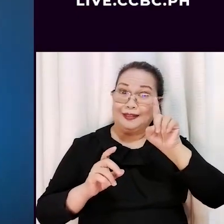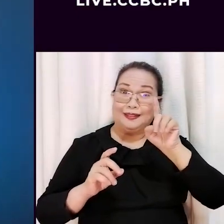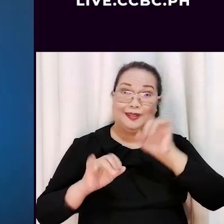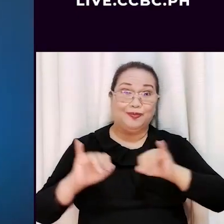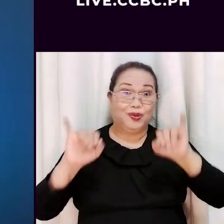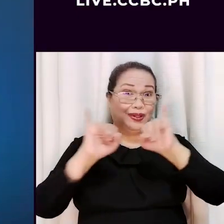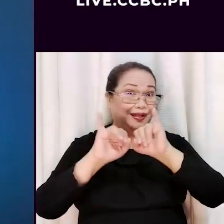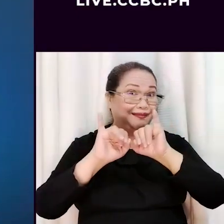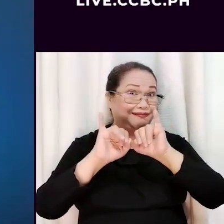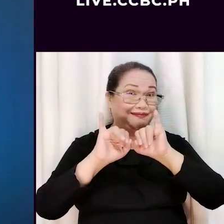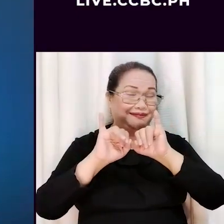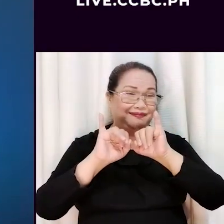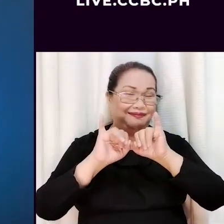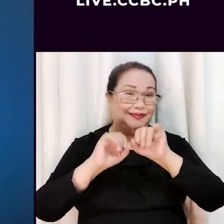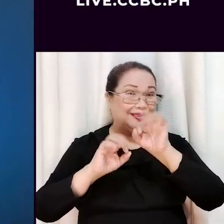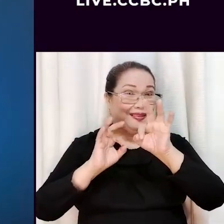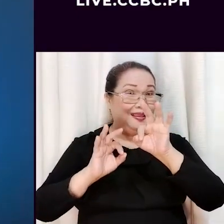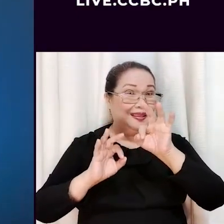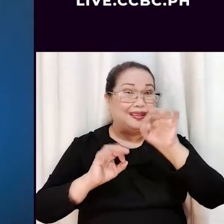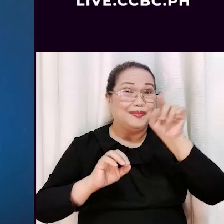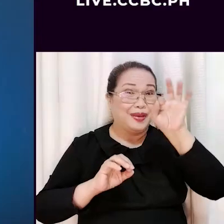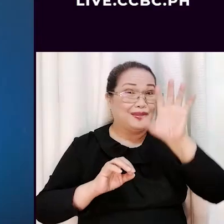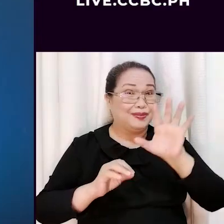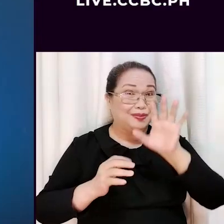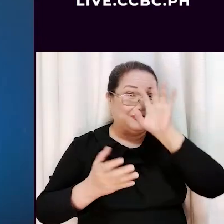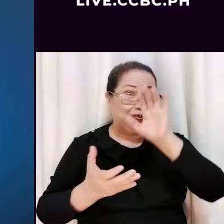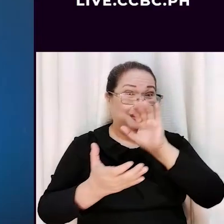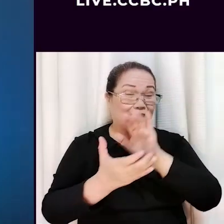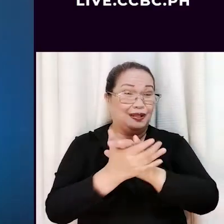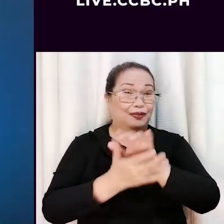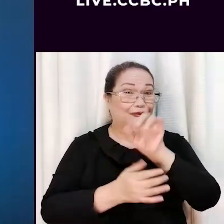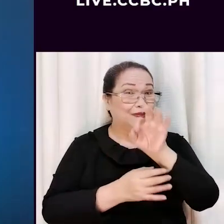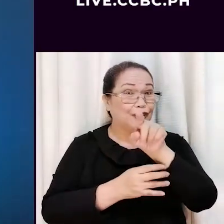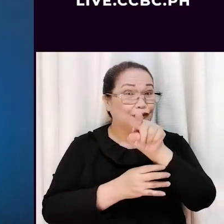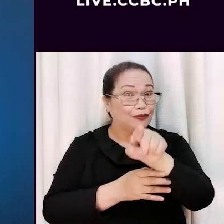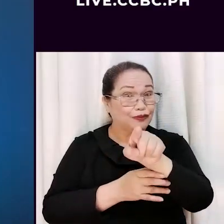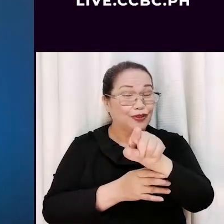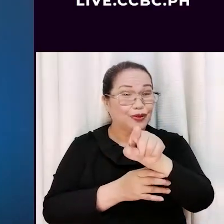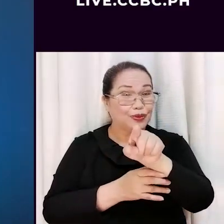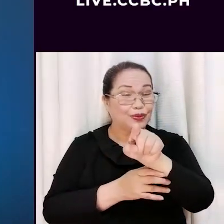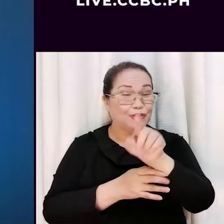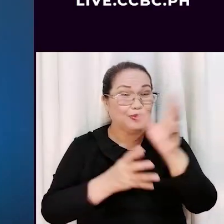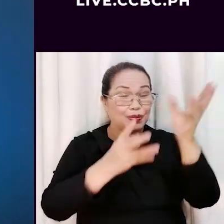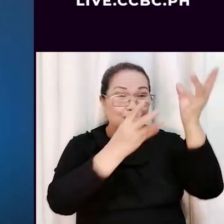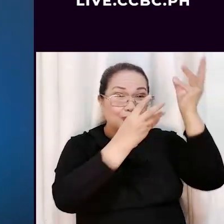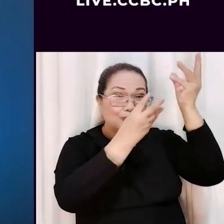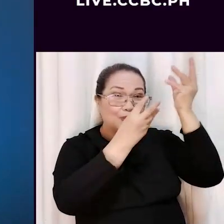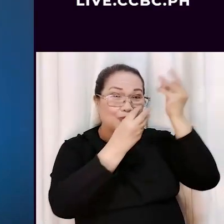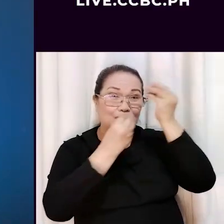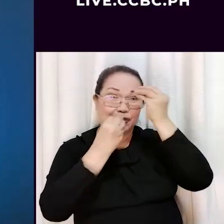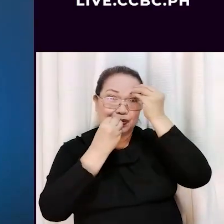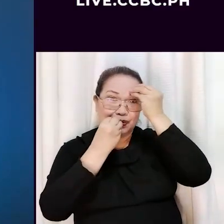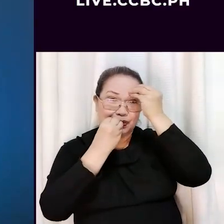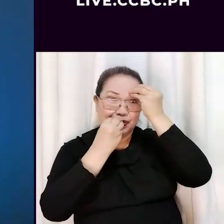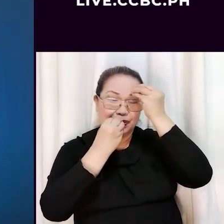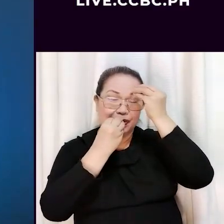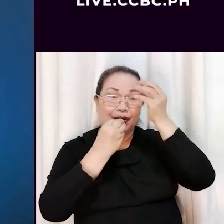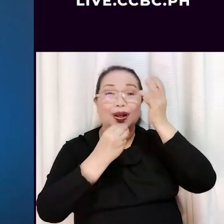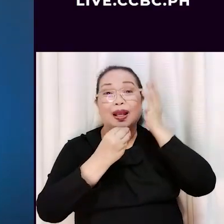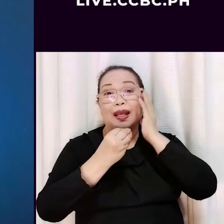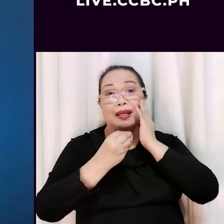I believe that if we are able to take on the divine mindset and embrace